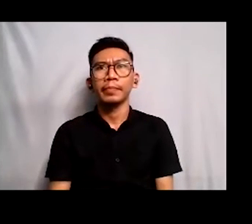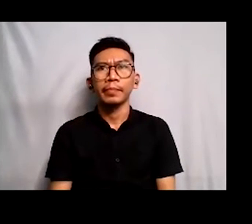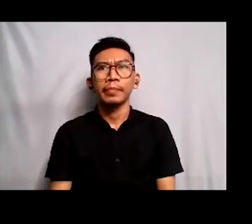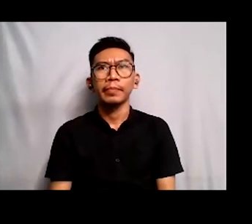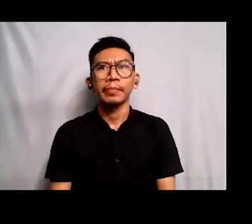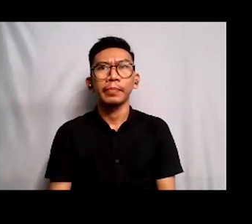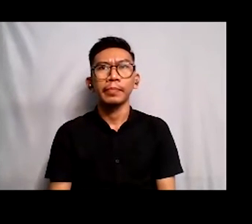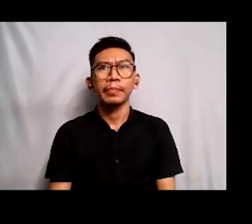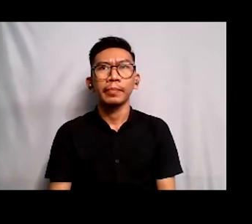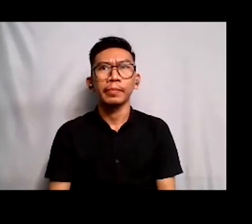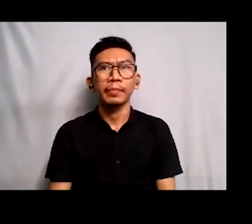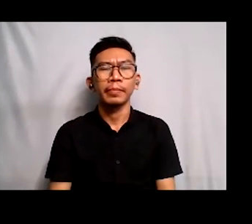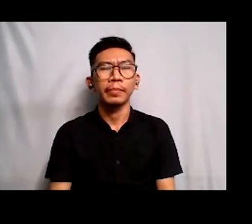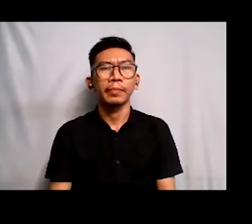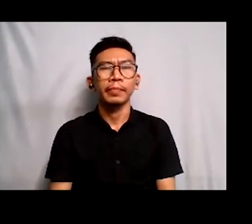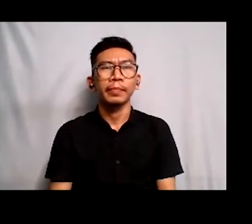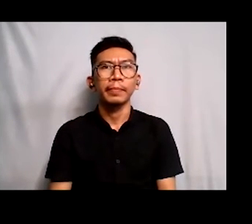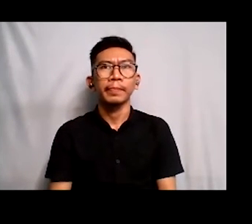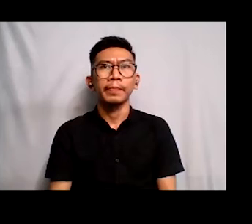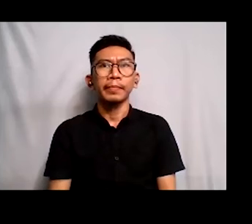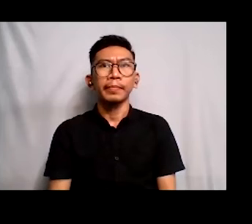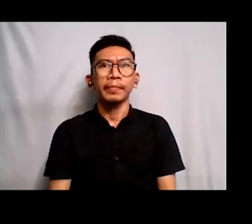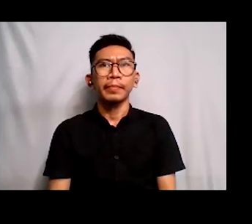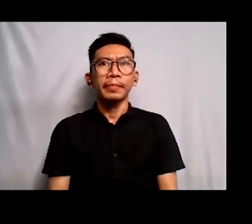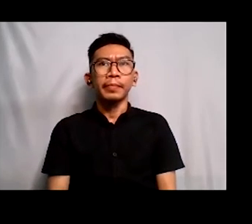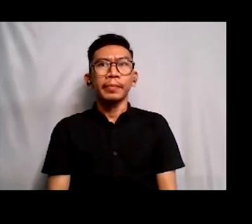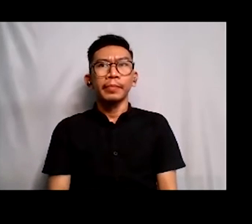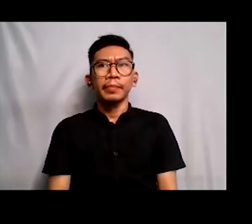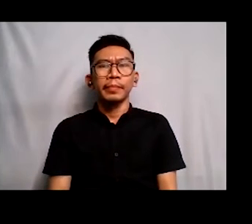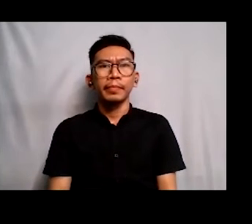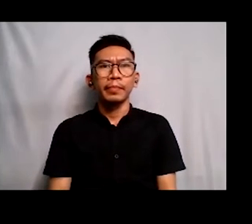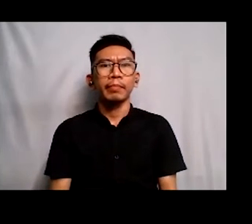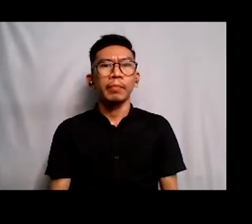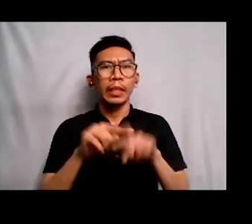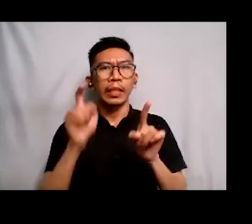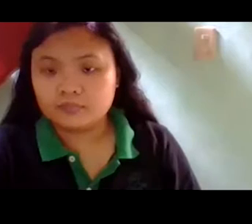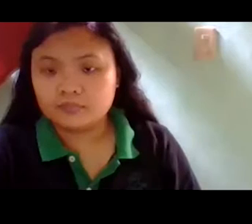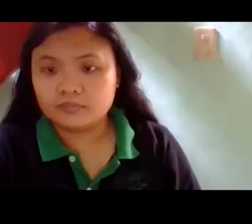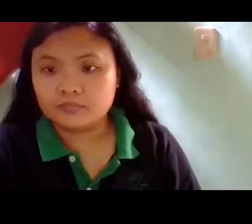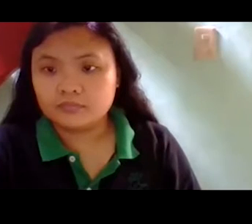So It's Arial, I think. Arial. okay, but you should change it to size 12.